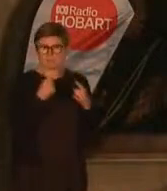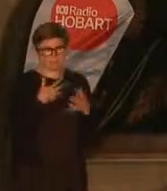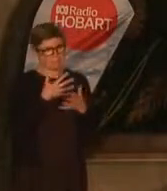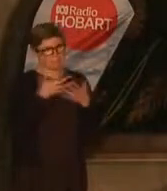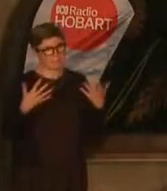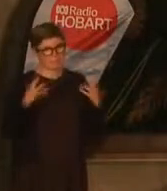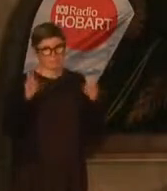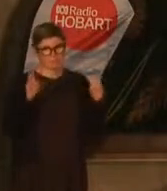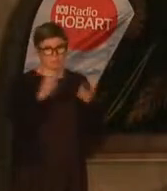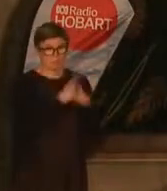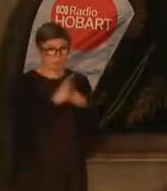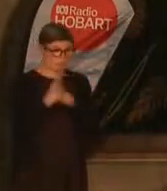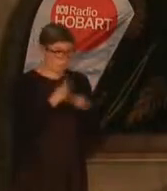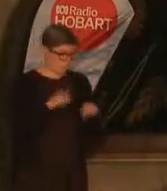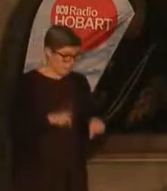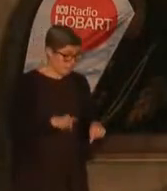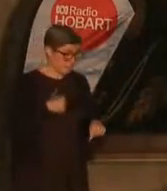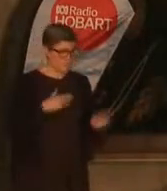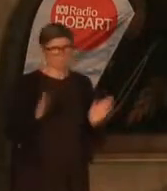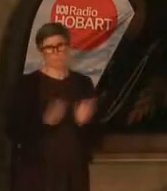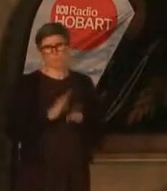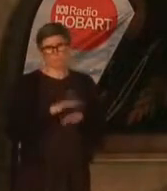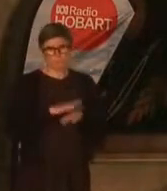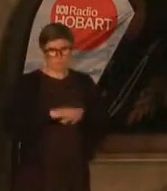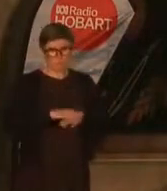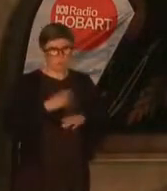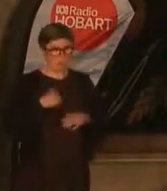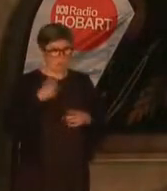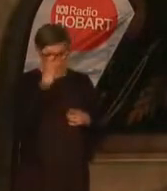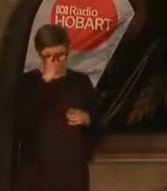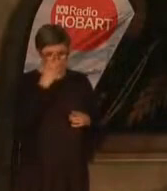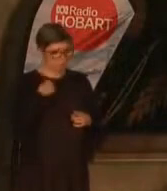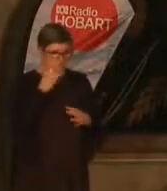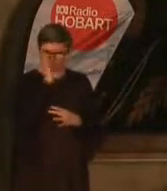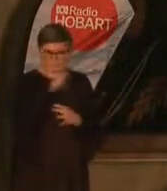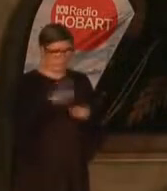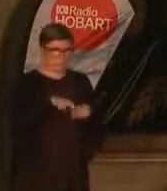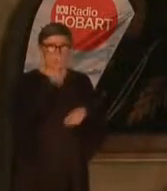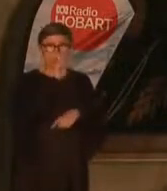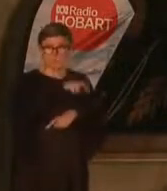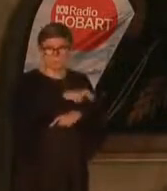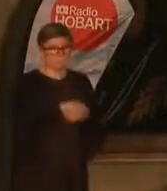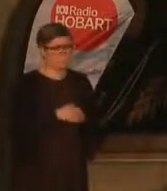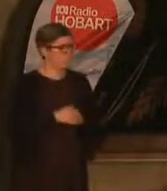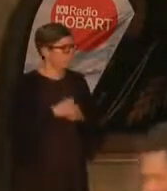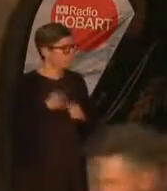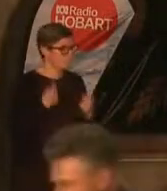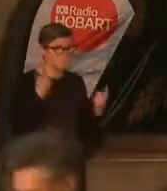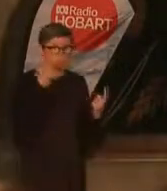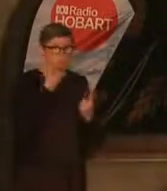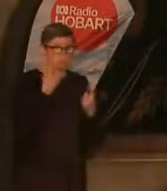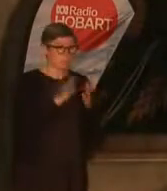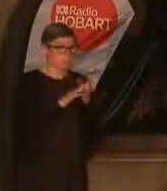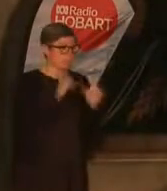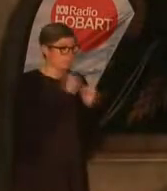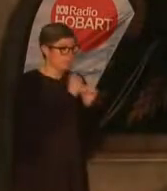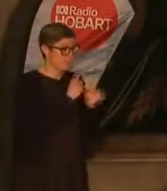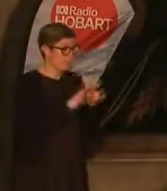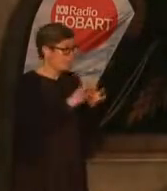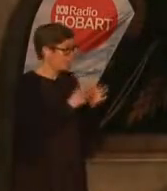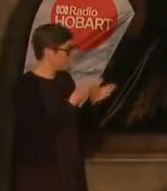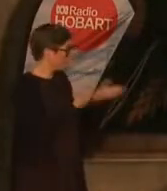about, and we are very limited in the time that we have, so I think I'll just jump right into it. I was wondering if, Maggie, you could